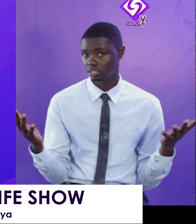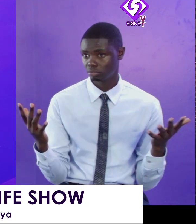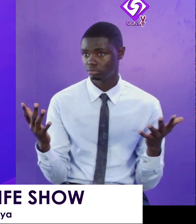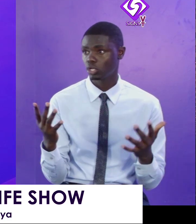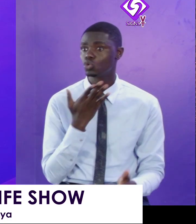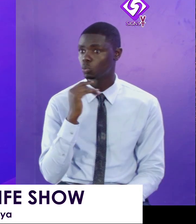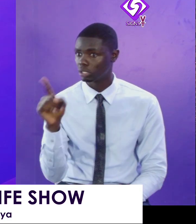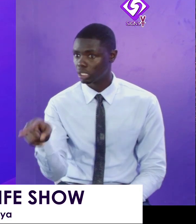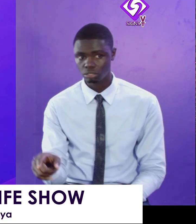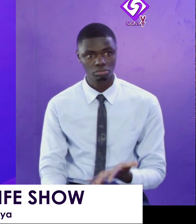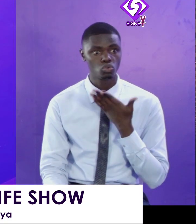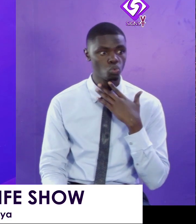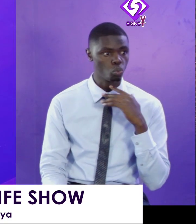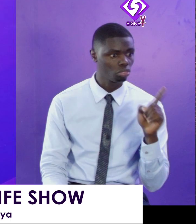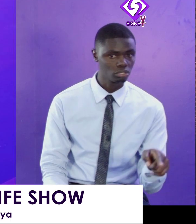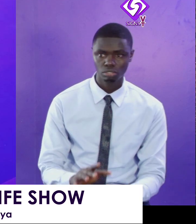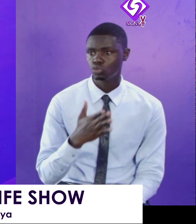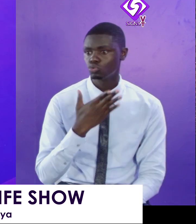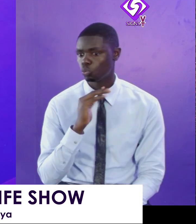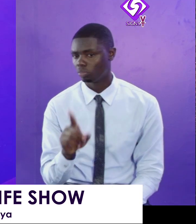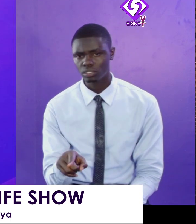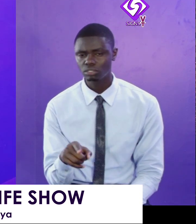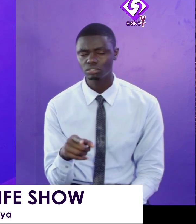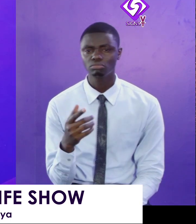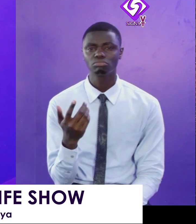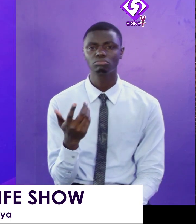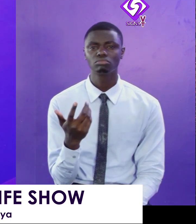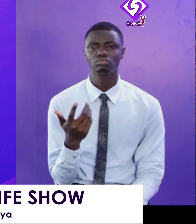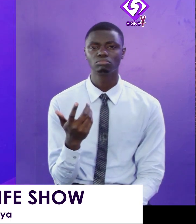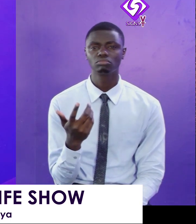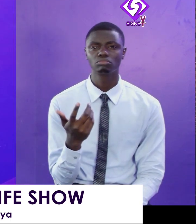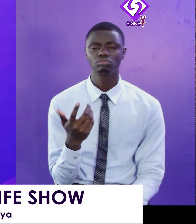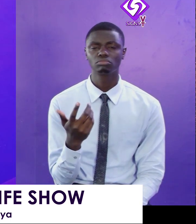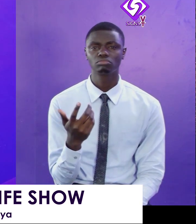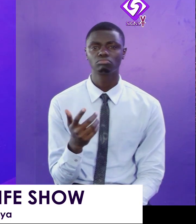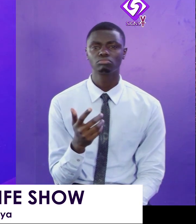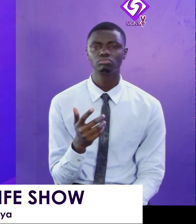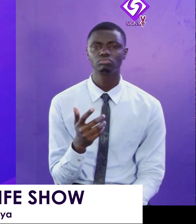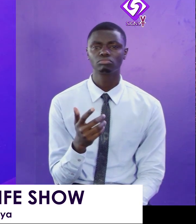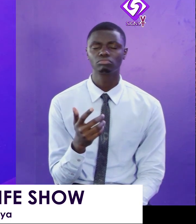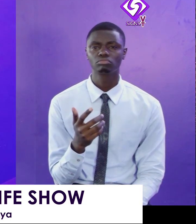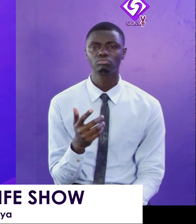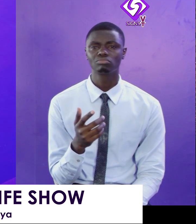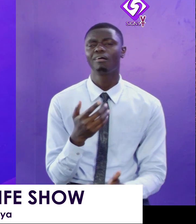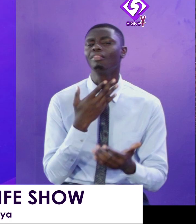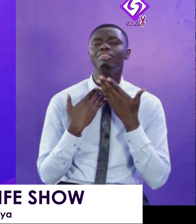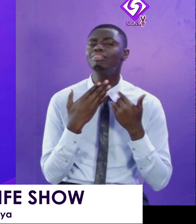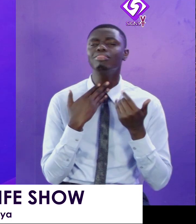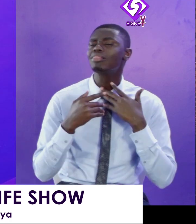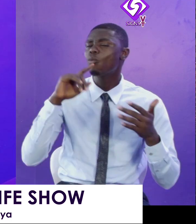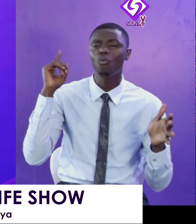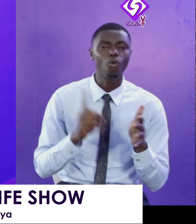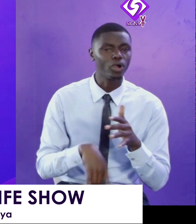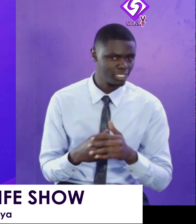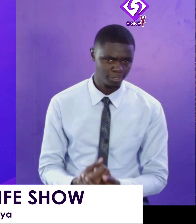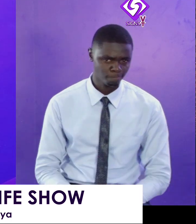another one. What is it that is your, for lack of a better word, craving? What